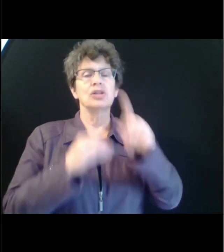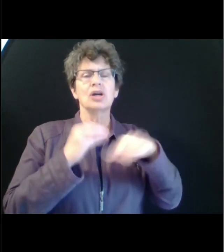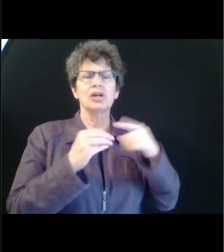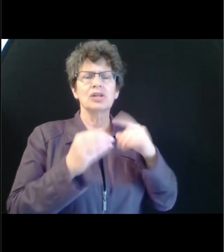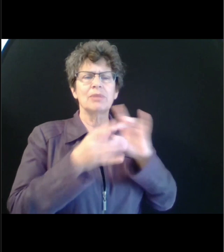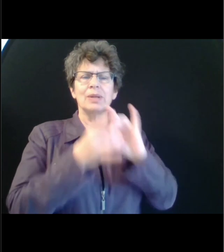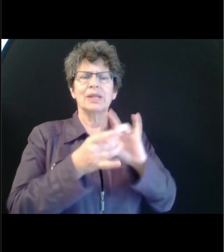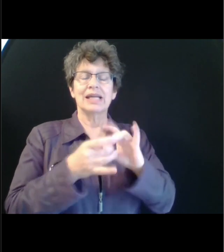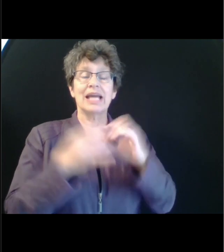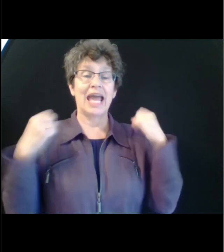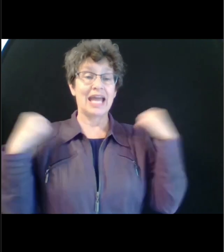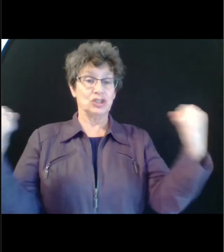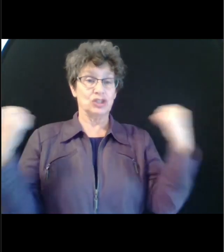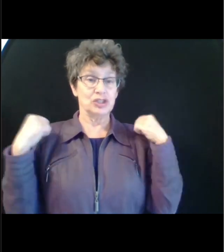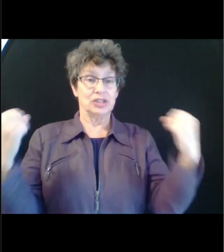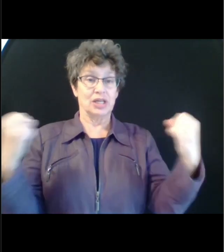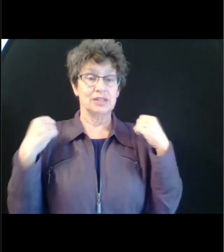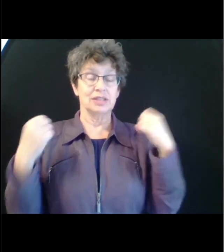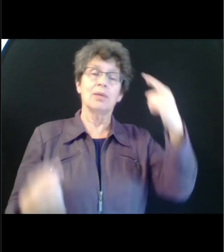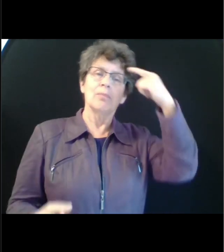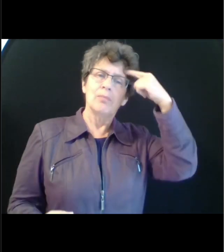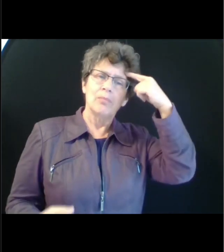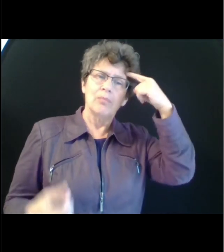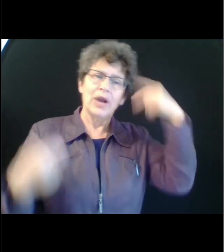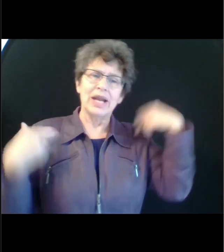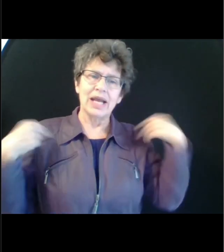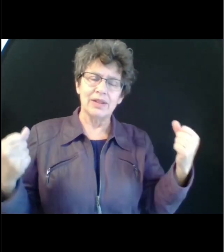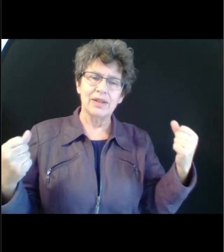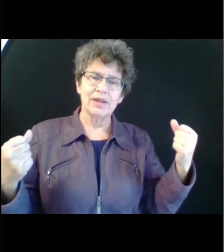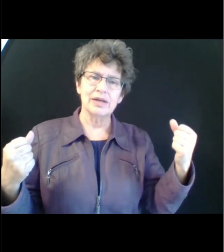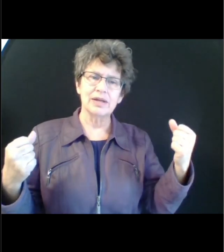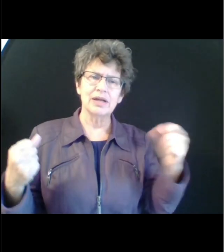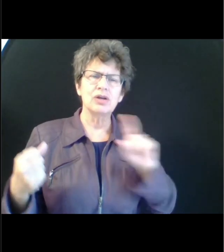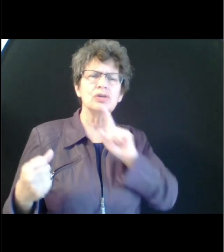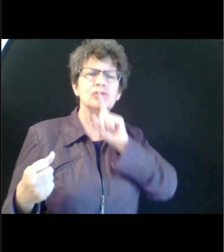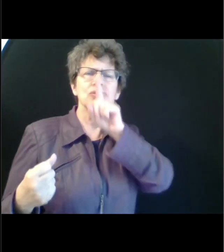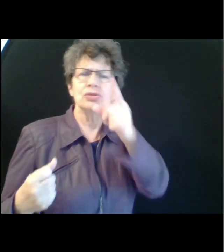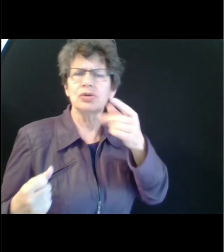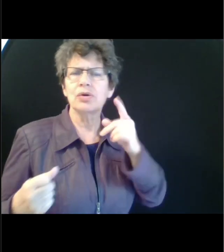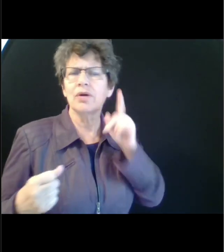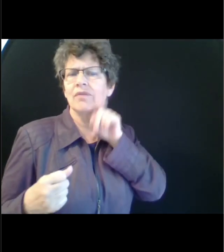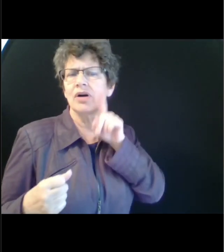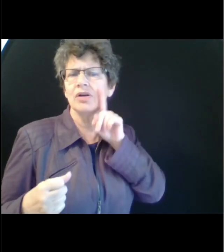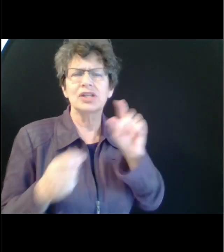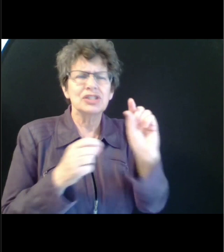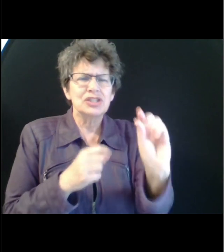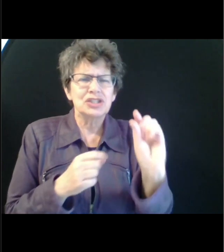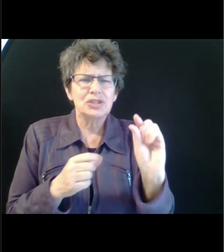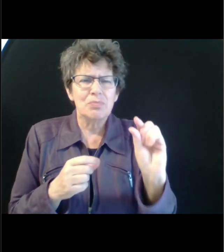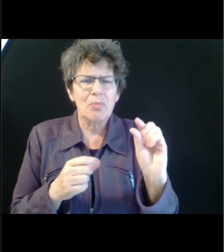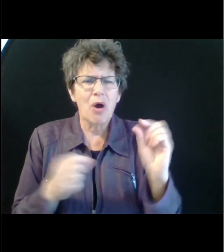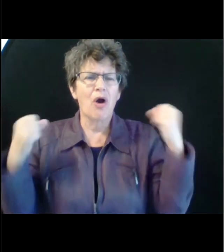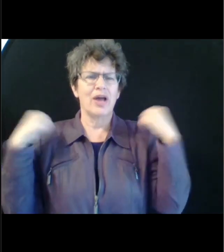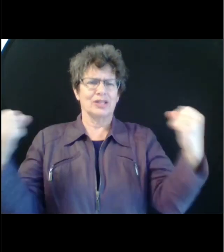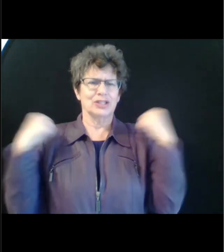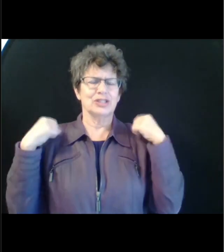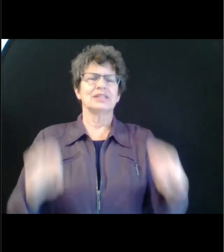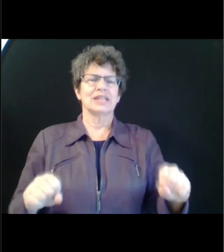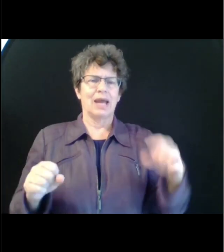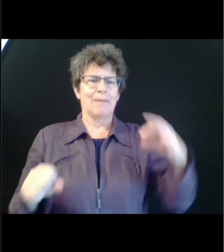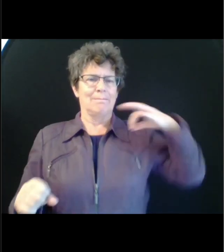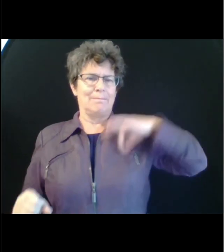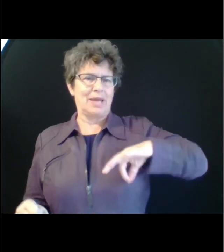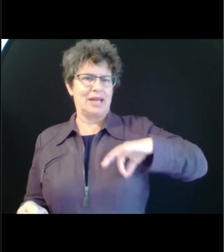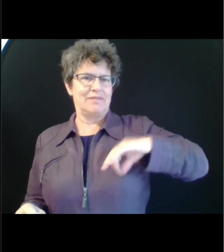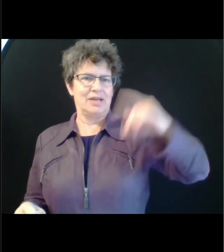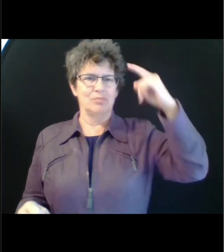false, he said that even small levels of exercise can benefit our brain health. True. True, yes. So